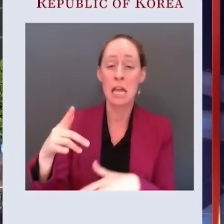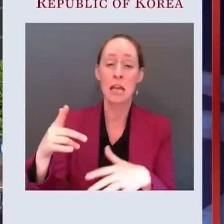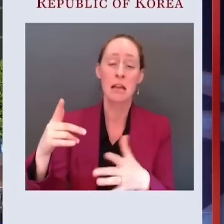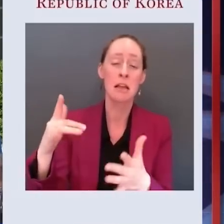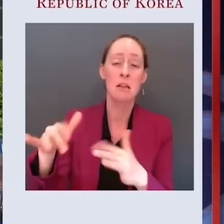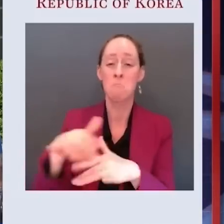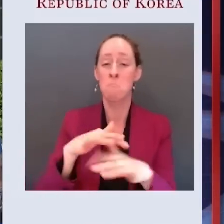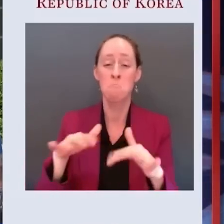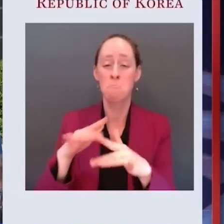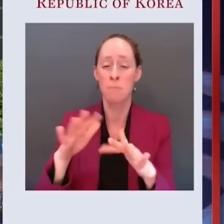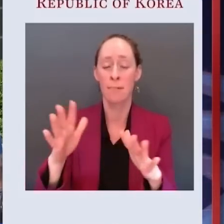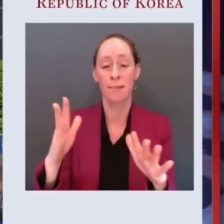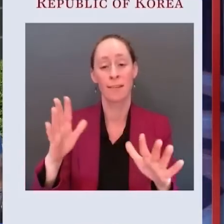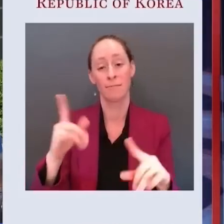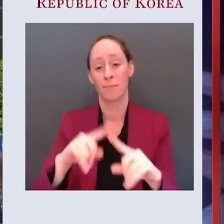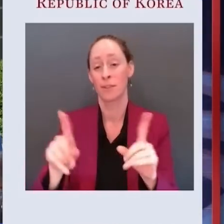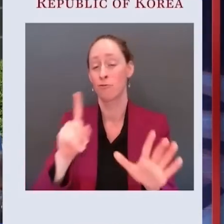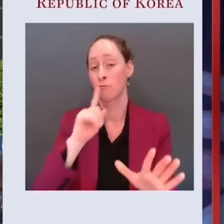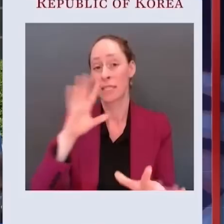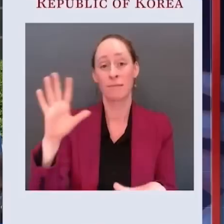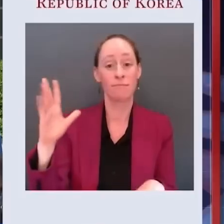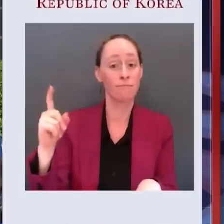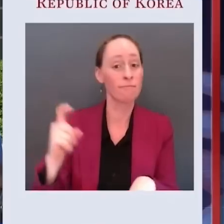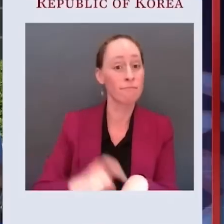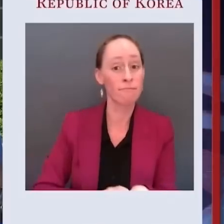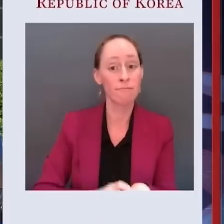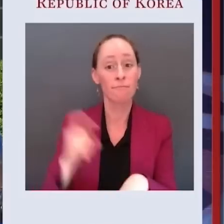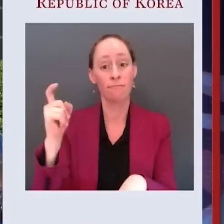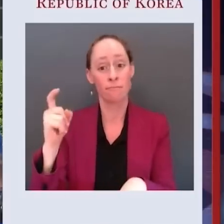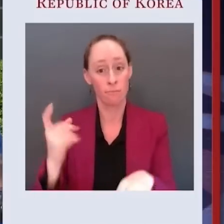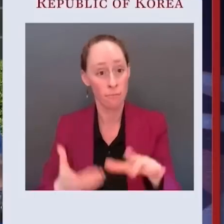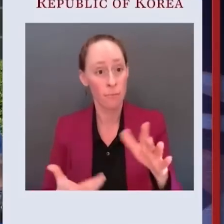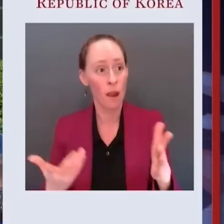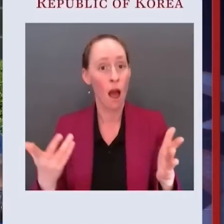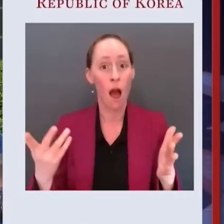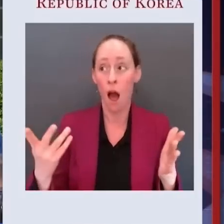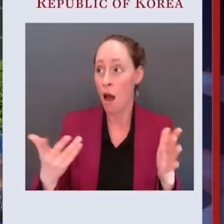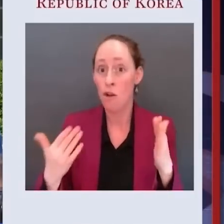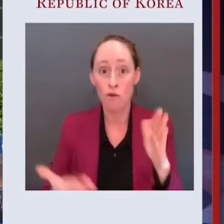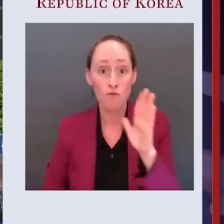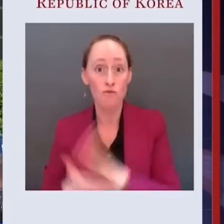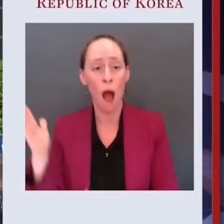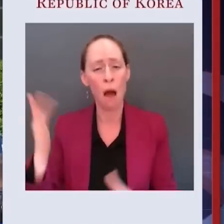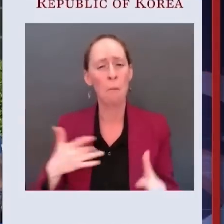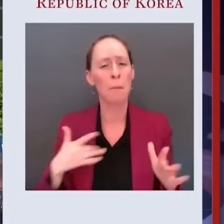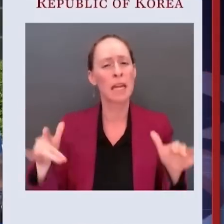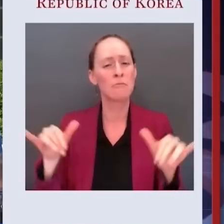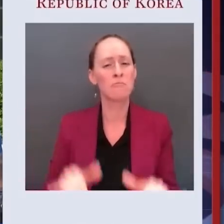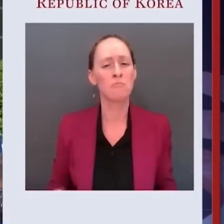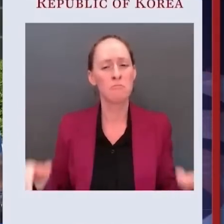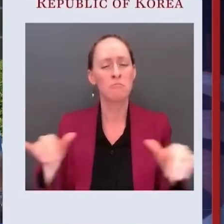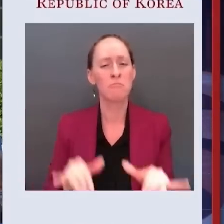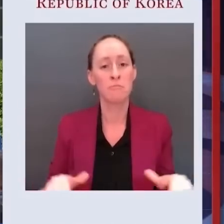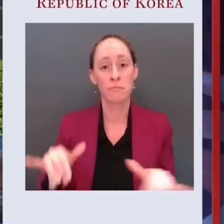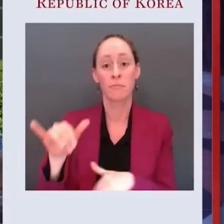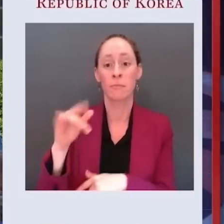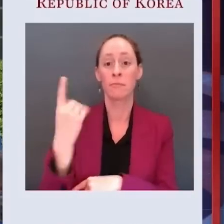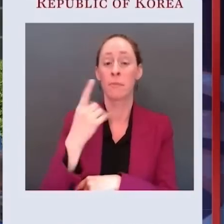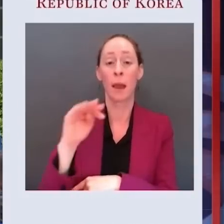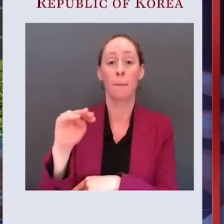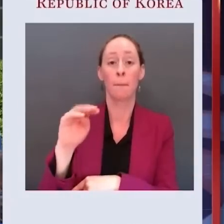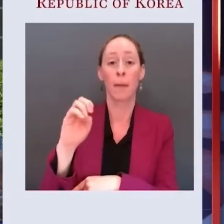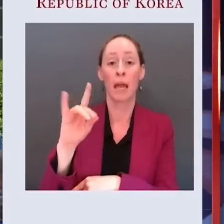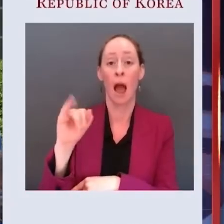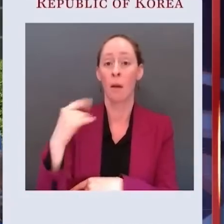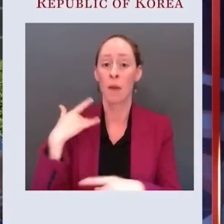nothing new about that. You're making it sound like Biden's really underwater. Number one. Number two, when the